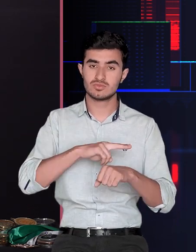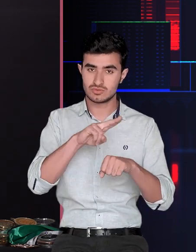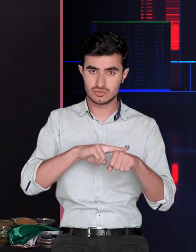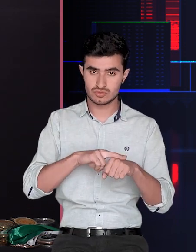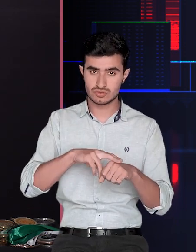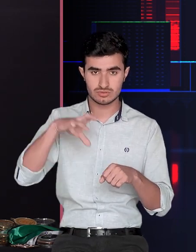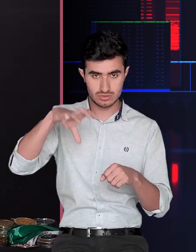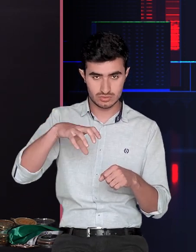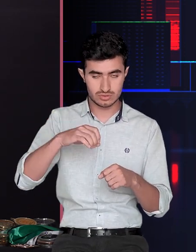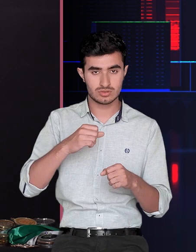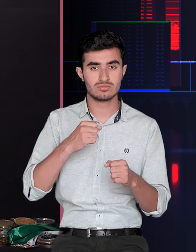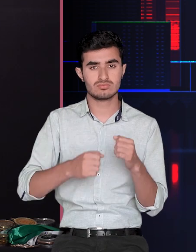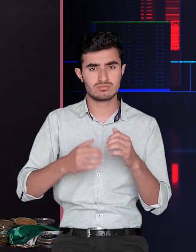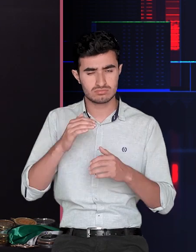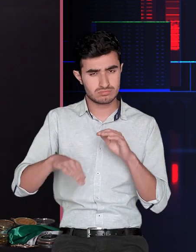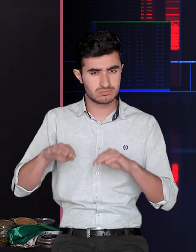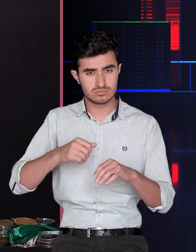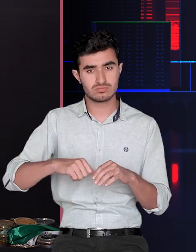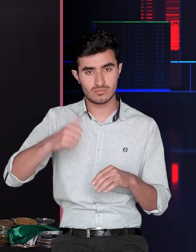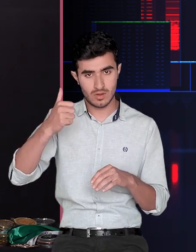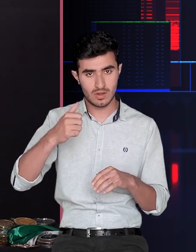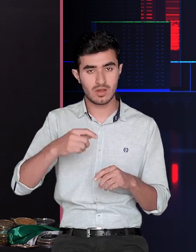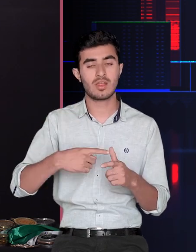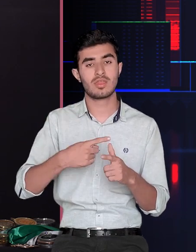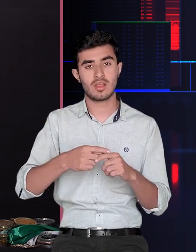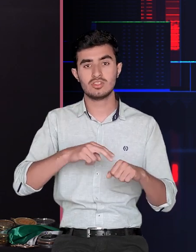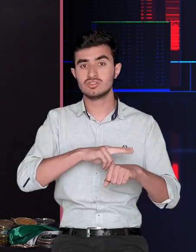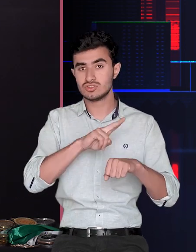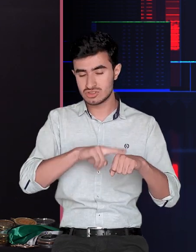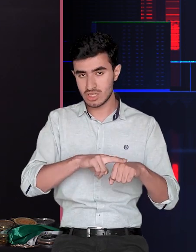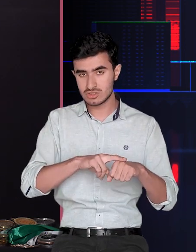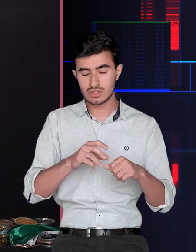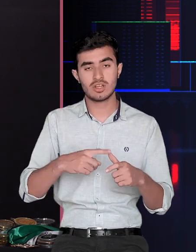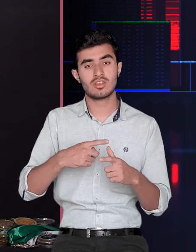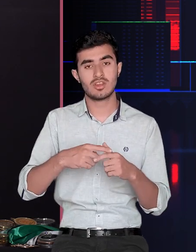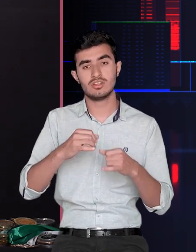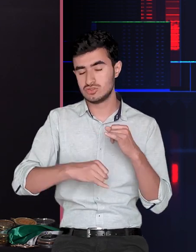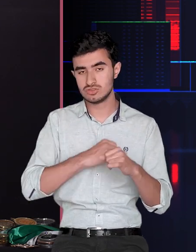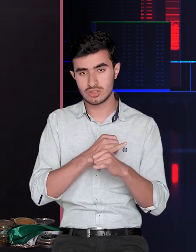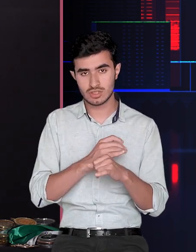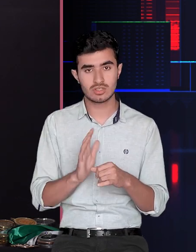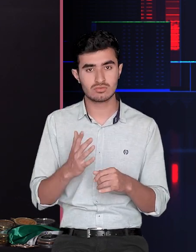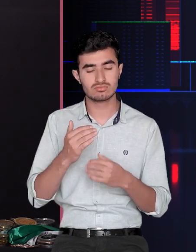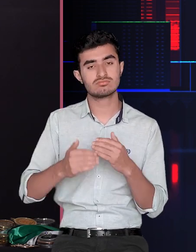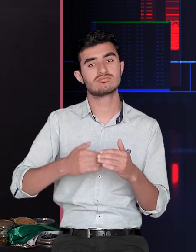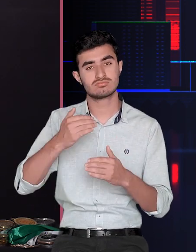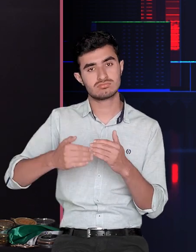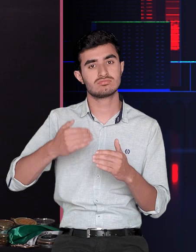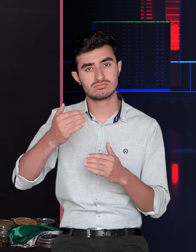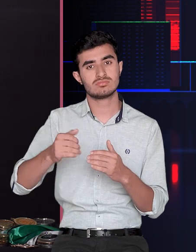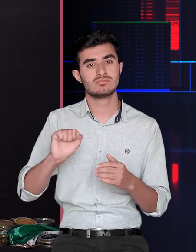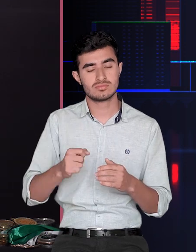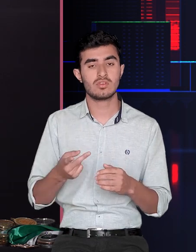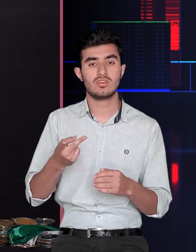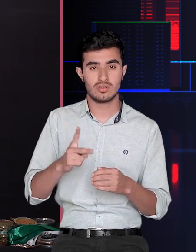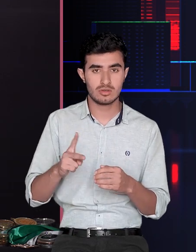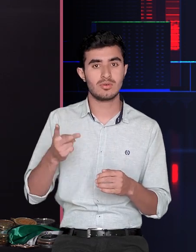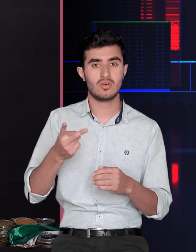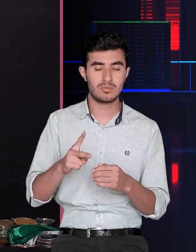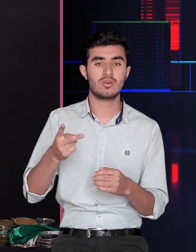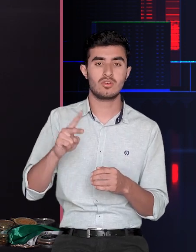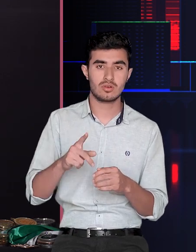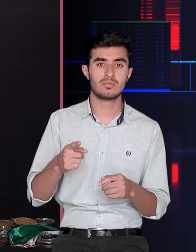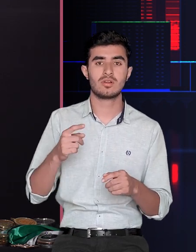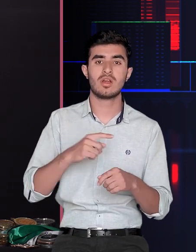later national level competitions, we started doing dry land too. So it would be 2 hours of swimming in the morning, school, 2 hours of